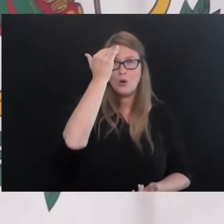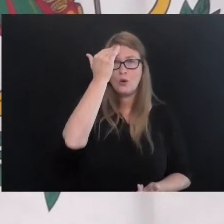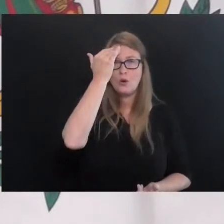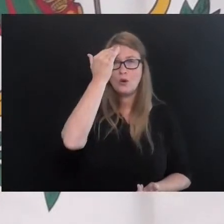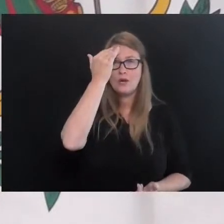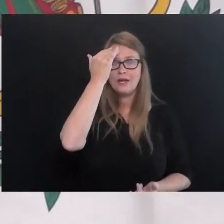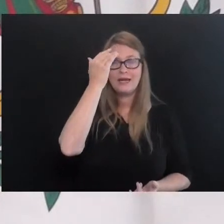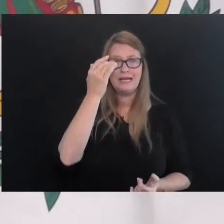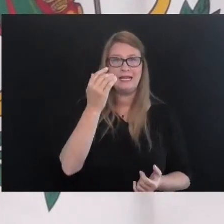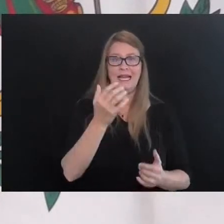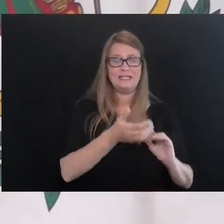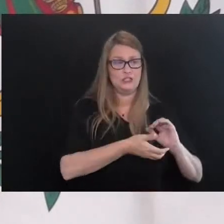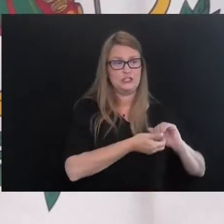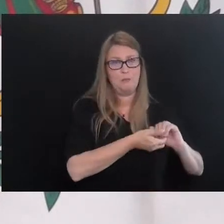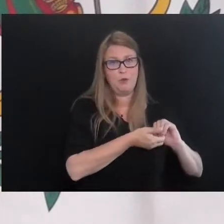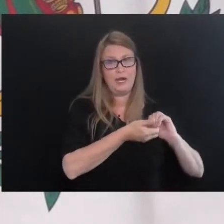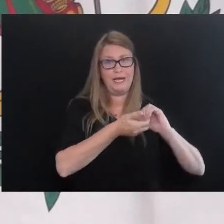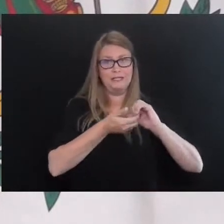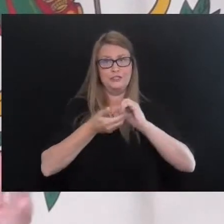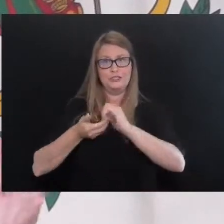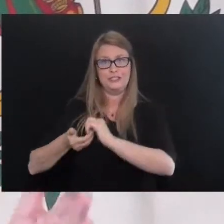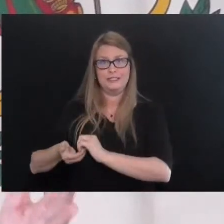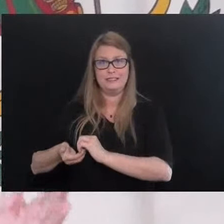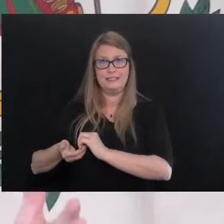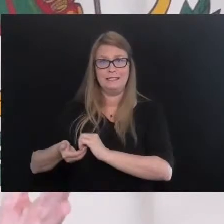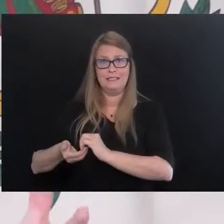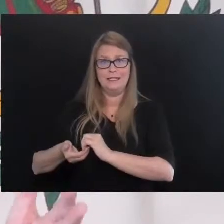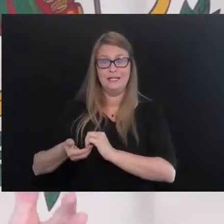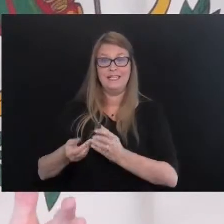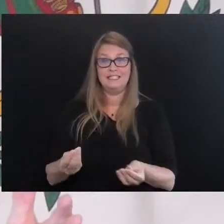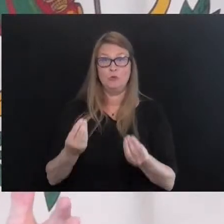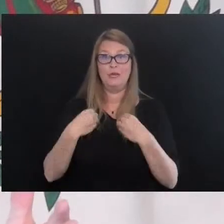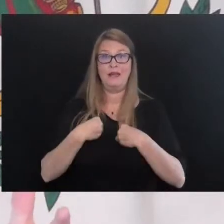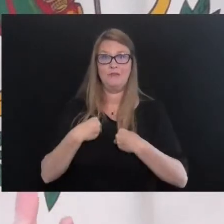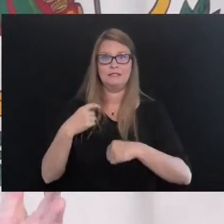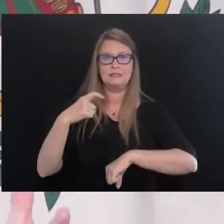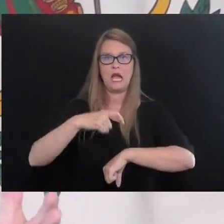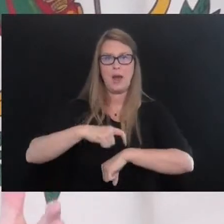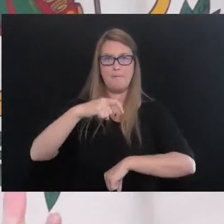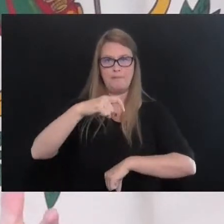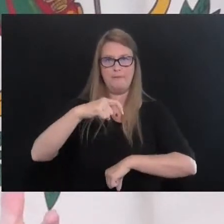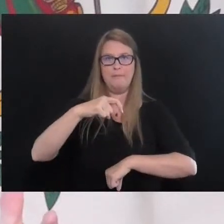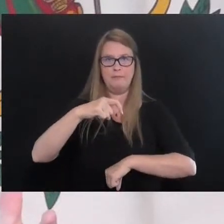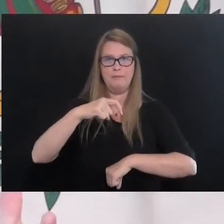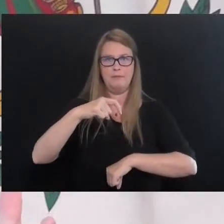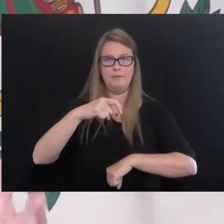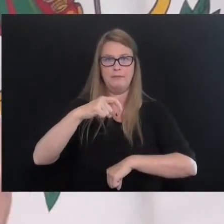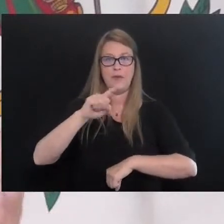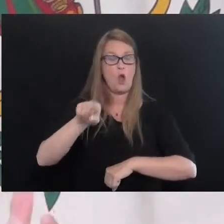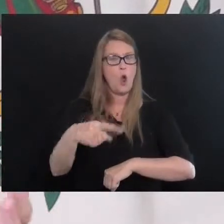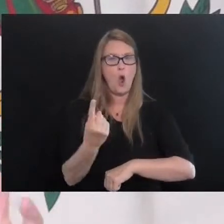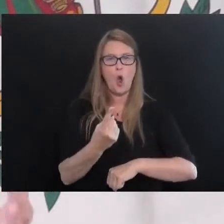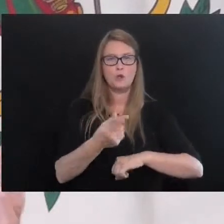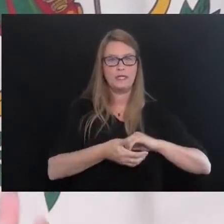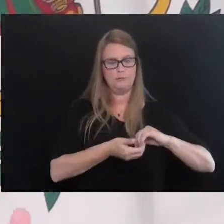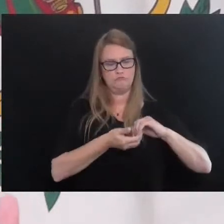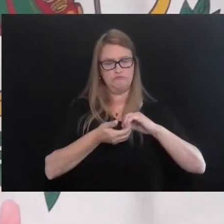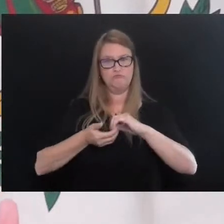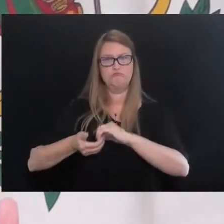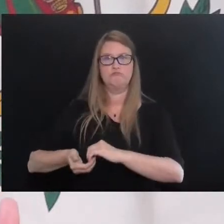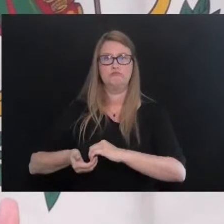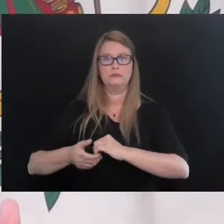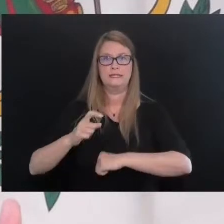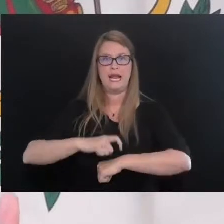than a bridge that buys us some time. That's all they really do, buy us